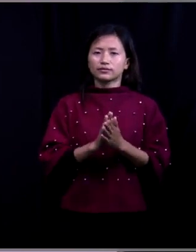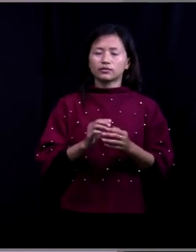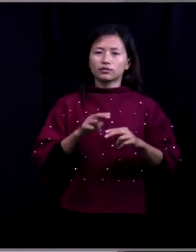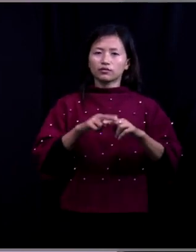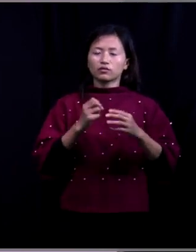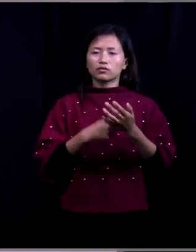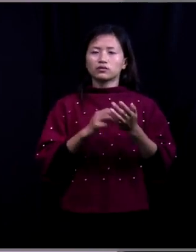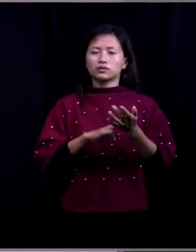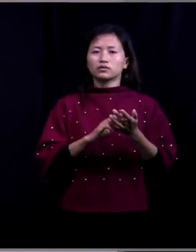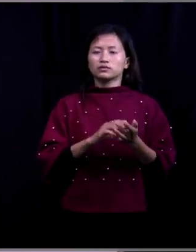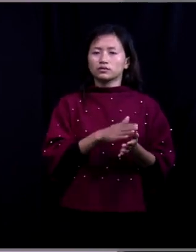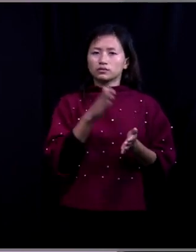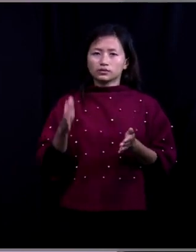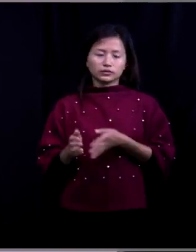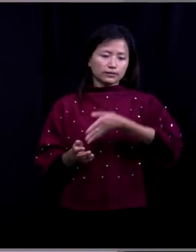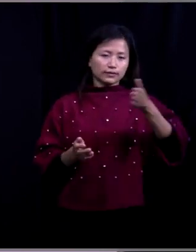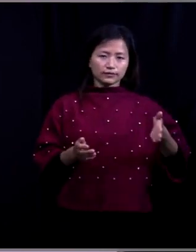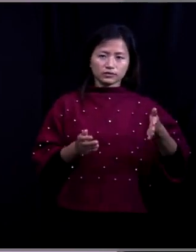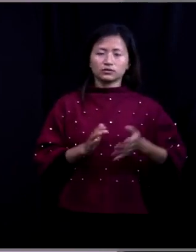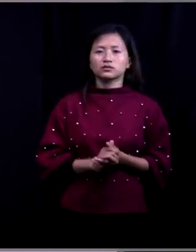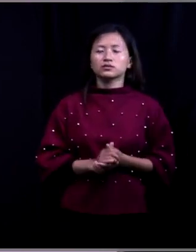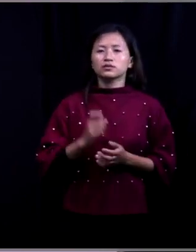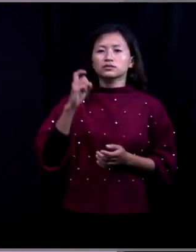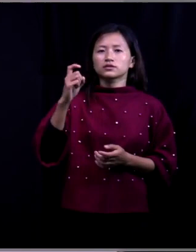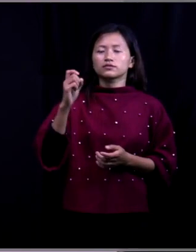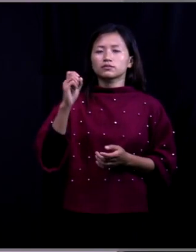move 1 place to the left side. We get